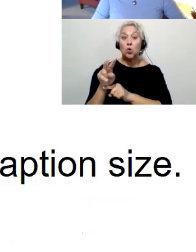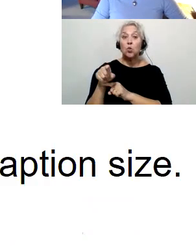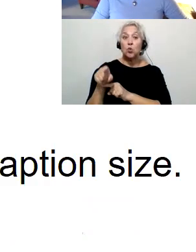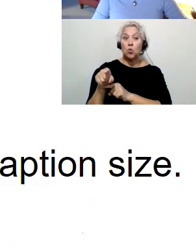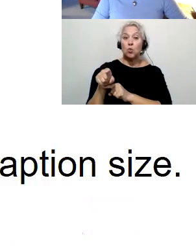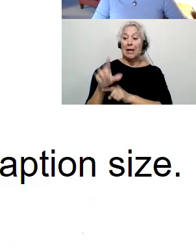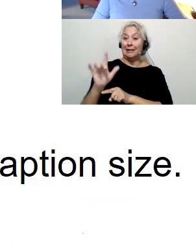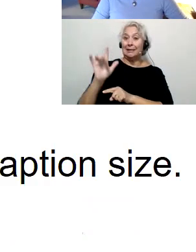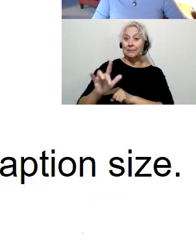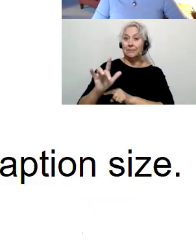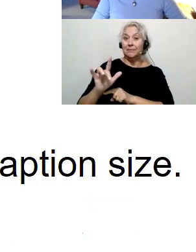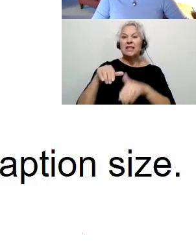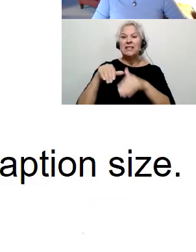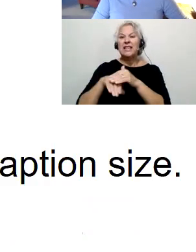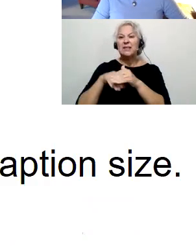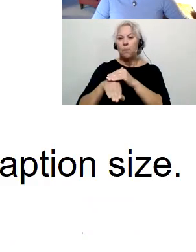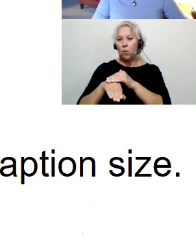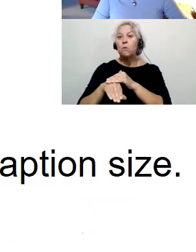clicking on accessibility.